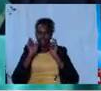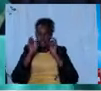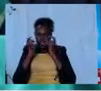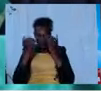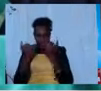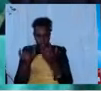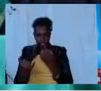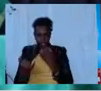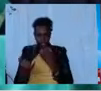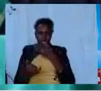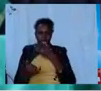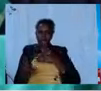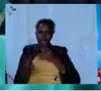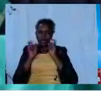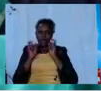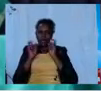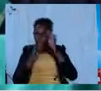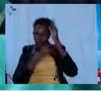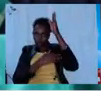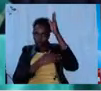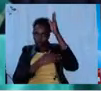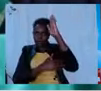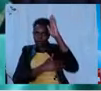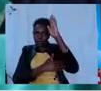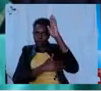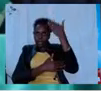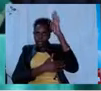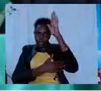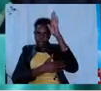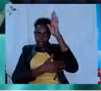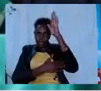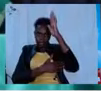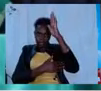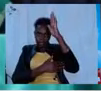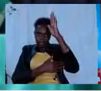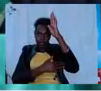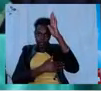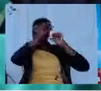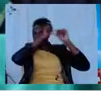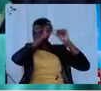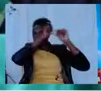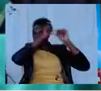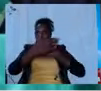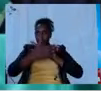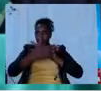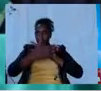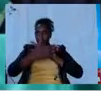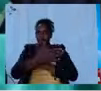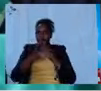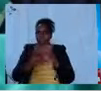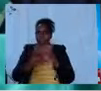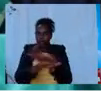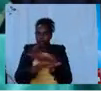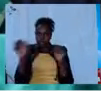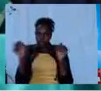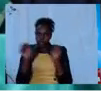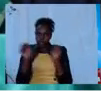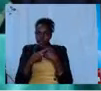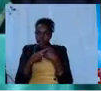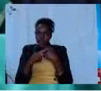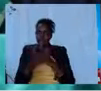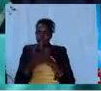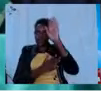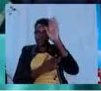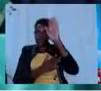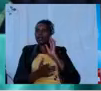us confess them unto our Father. Eternal Father, God of our ancestors, before your power all things tremble,